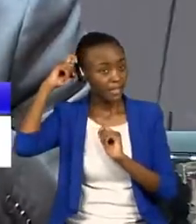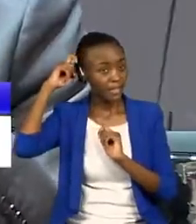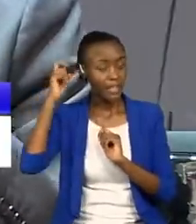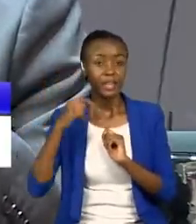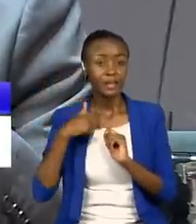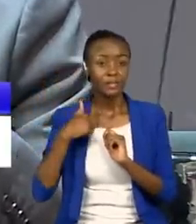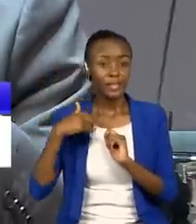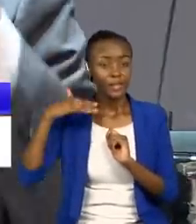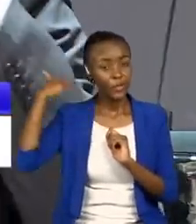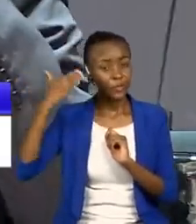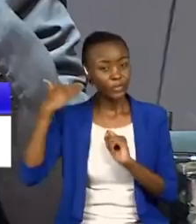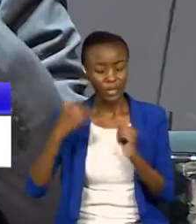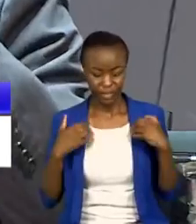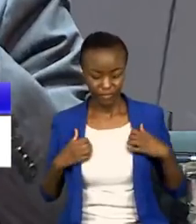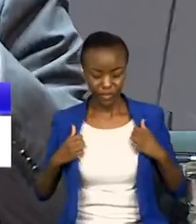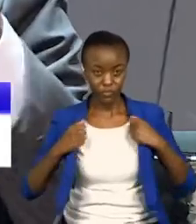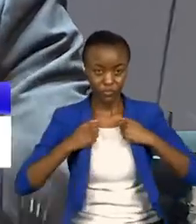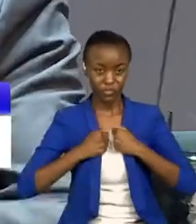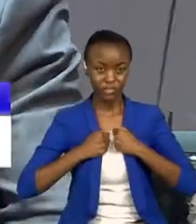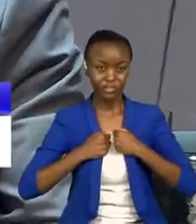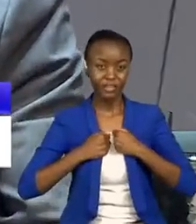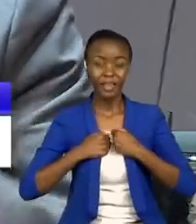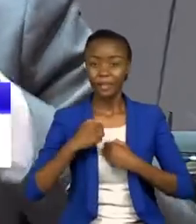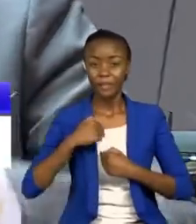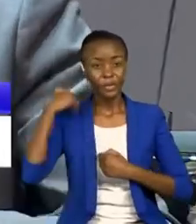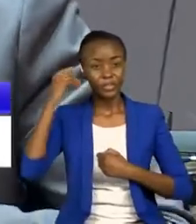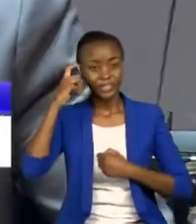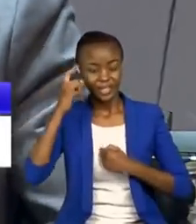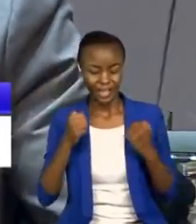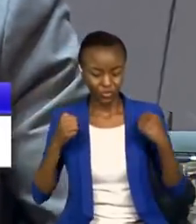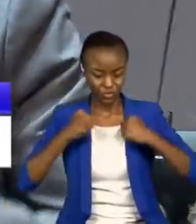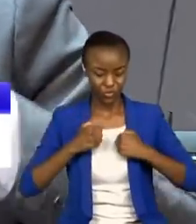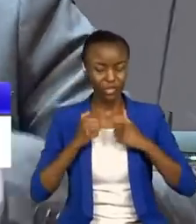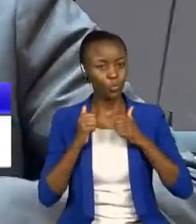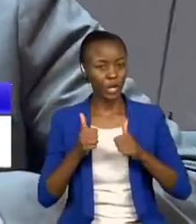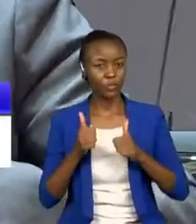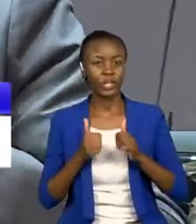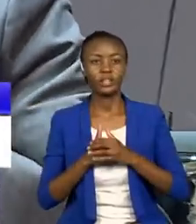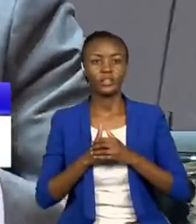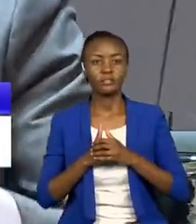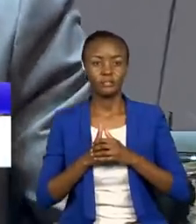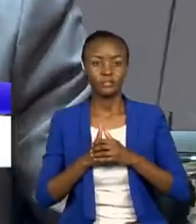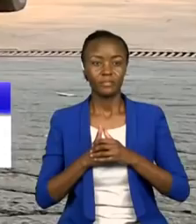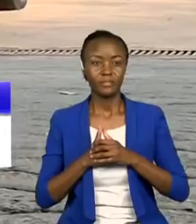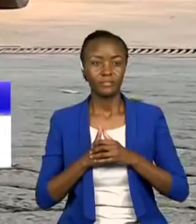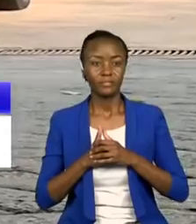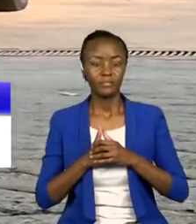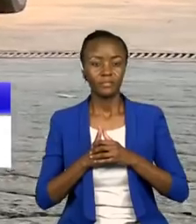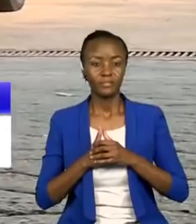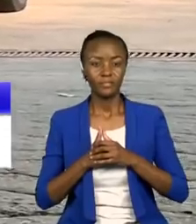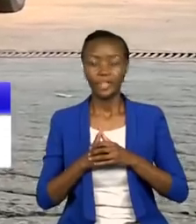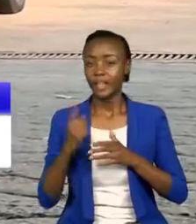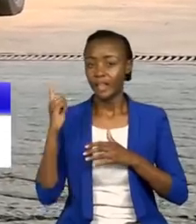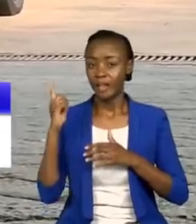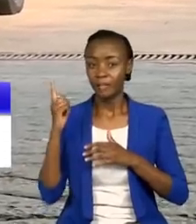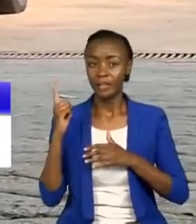always saw myself in a suit. So every time I'd imagine myself cutting in a suit with suspenders, the vintage way of... Setting